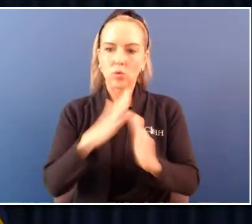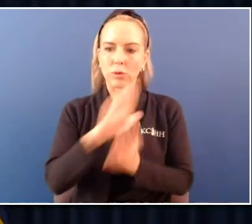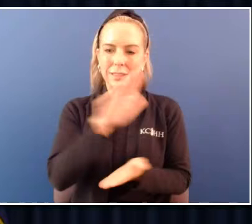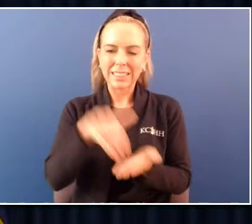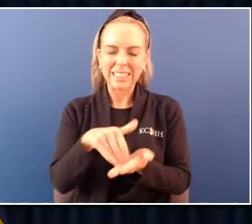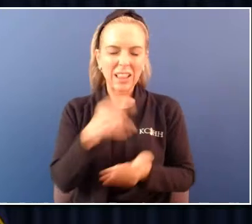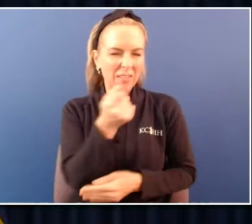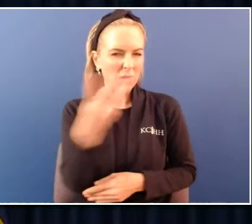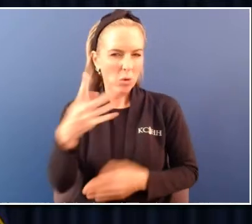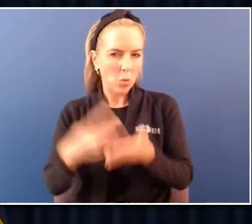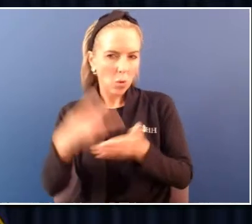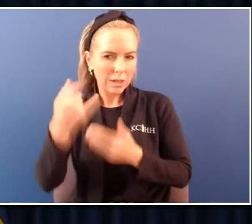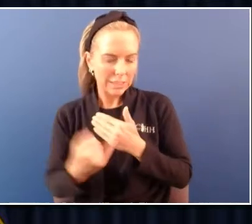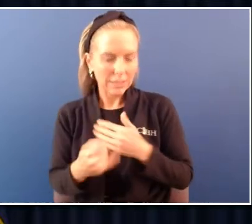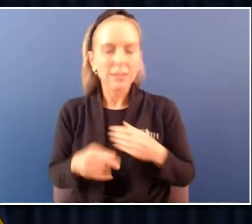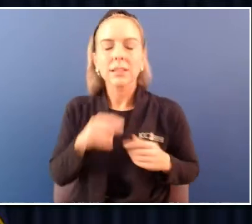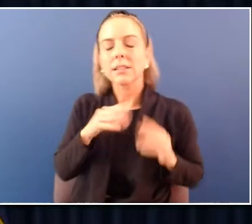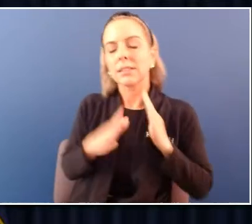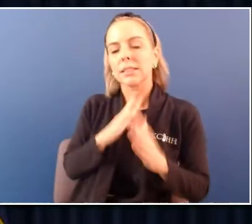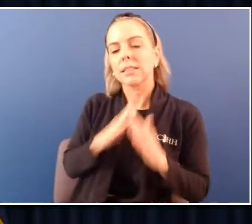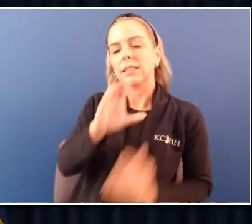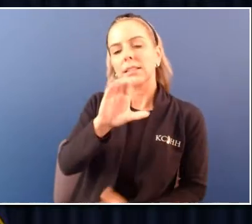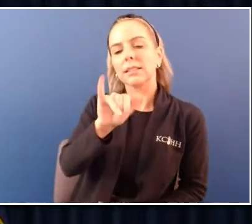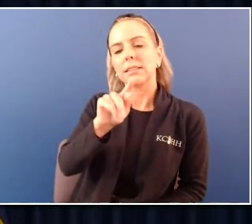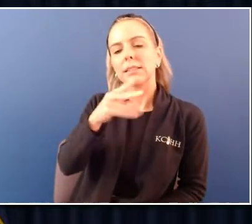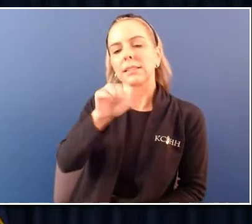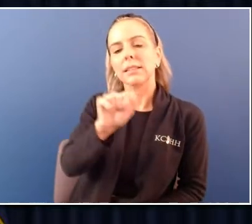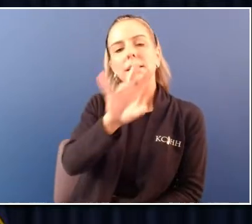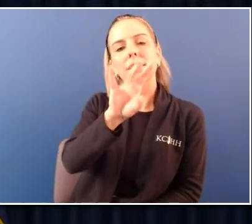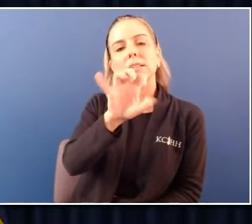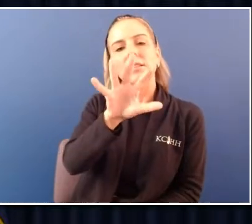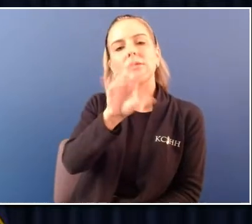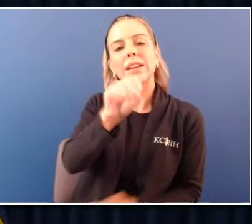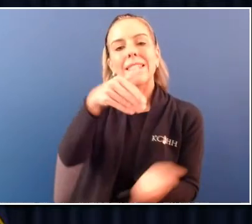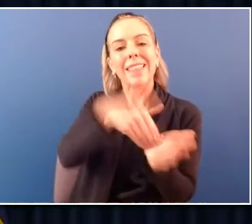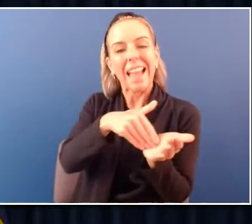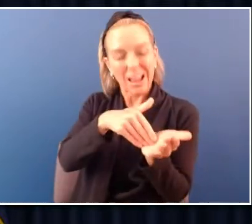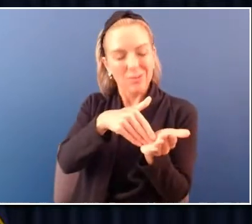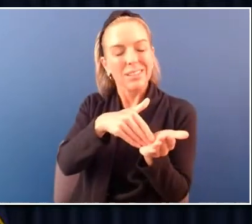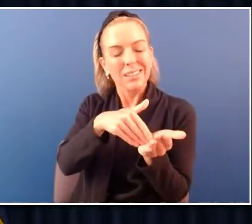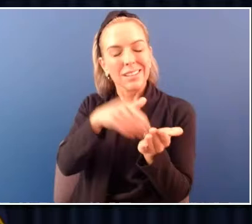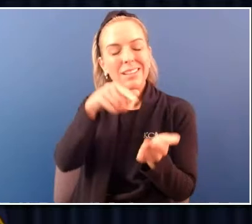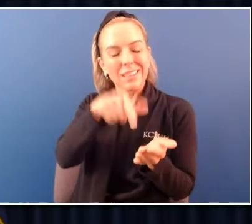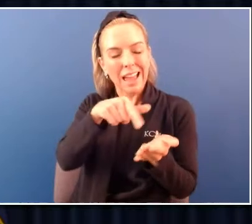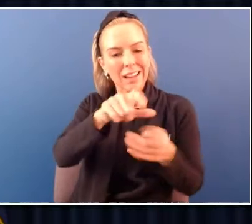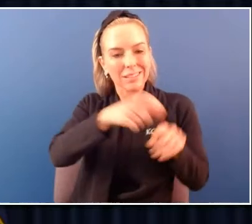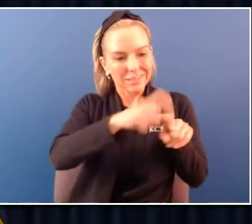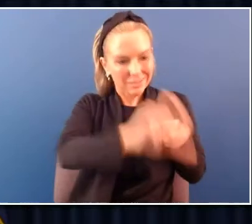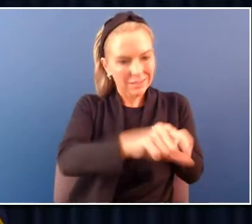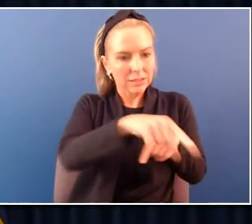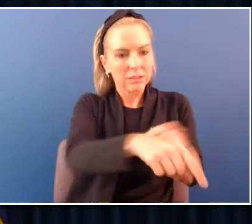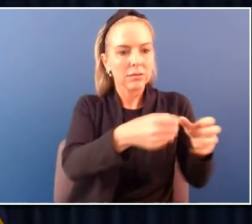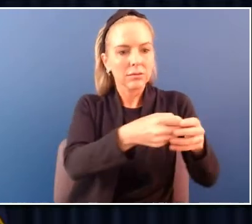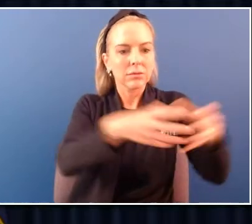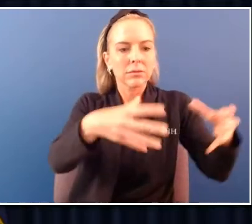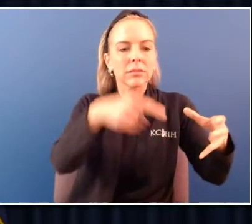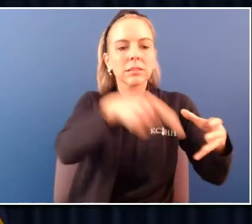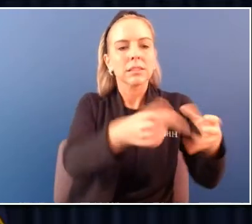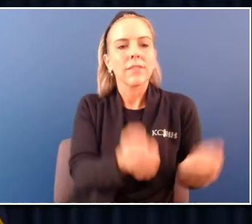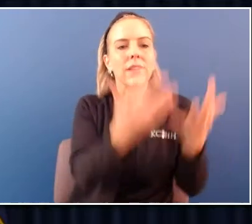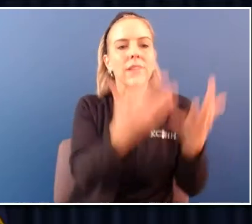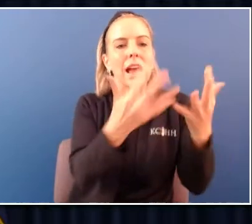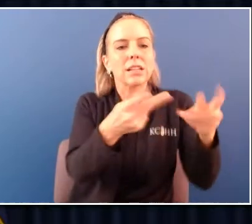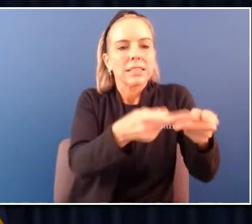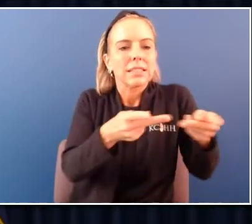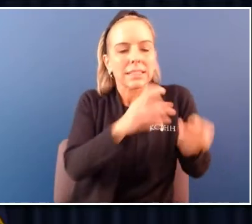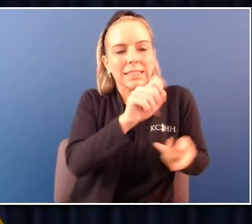The city of Cynthiana will use $750,000 to renovate and expand a fire station. The Fire